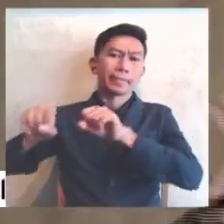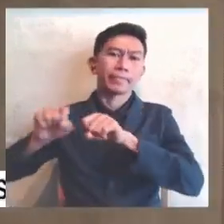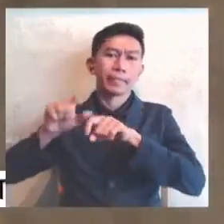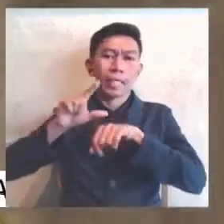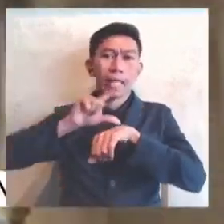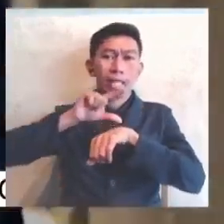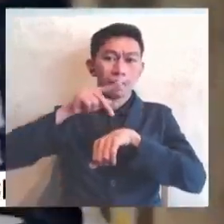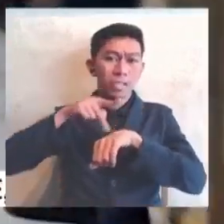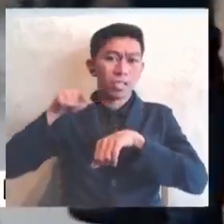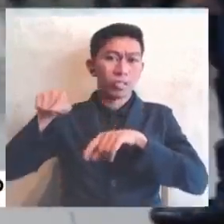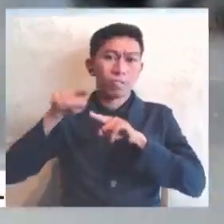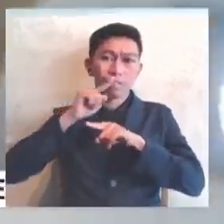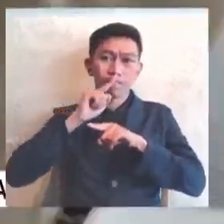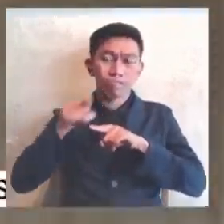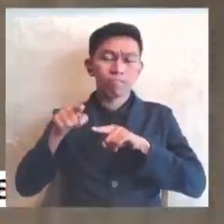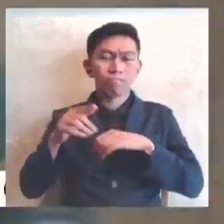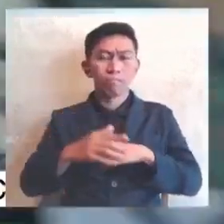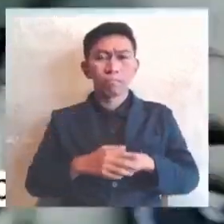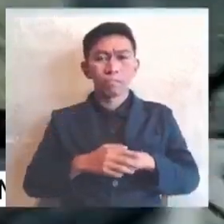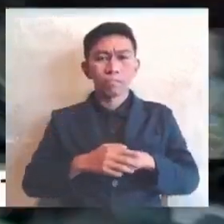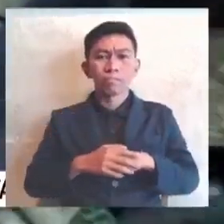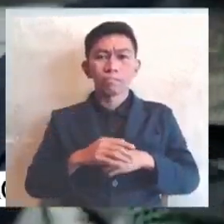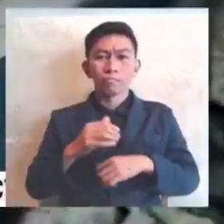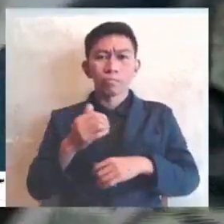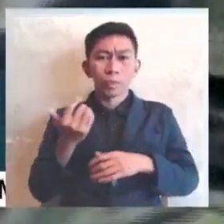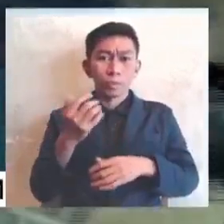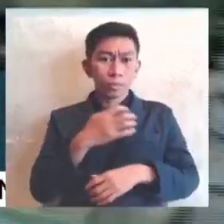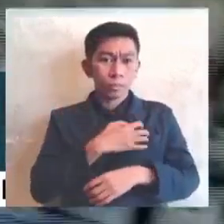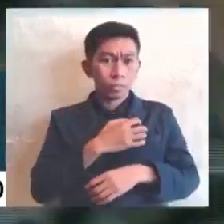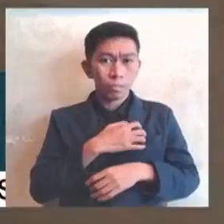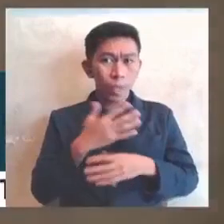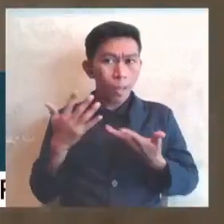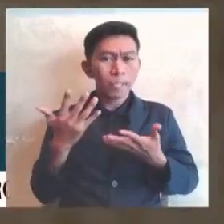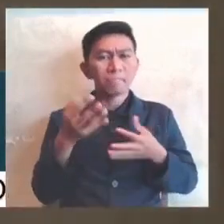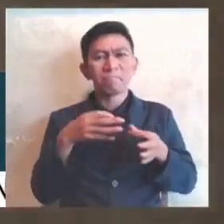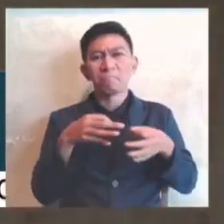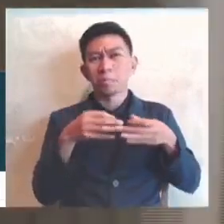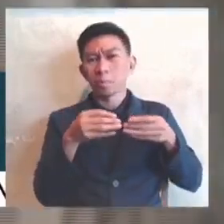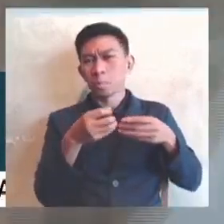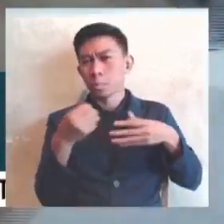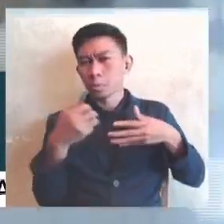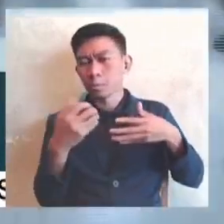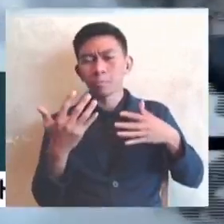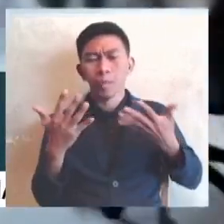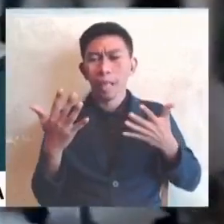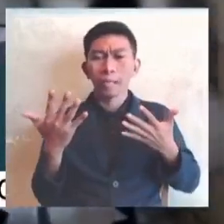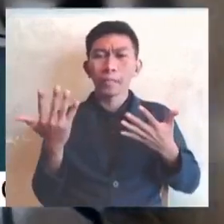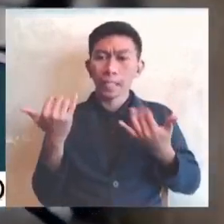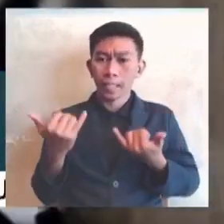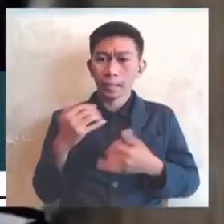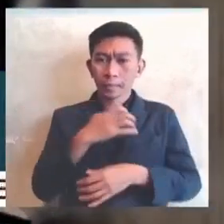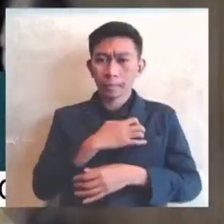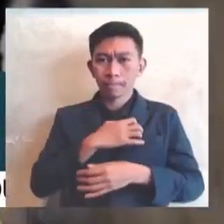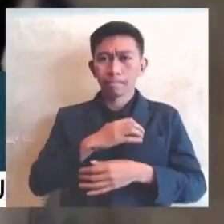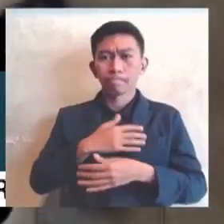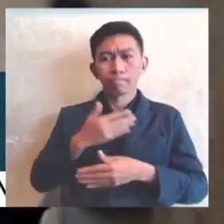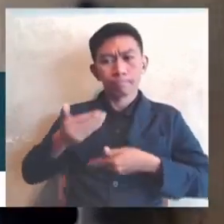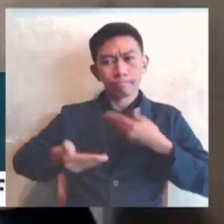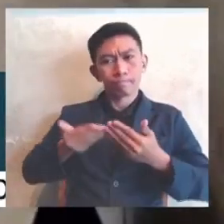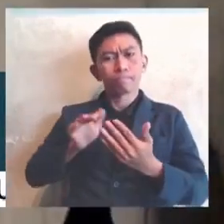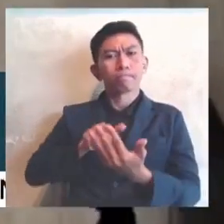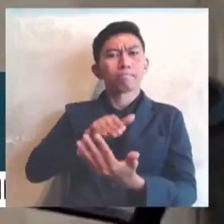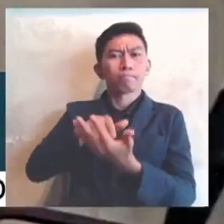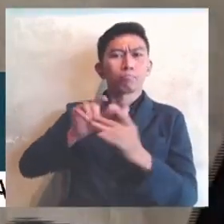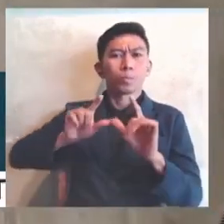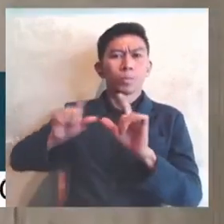week. Authorities, though, did not provide additional details. The PNP is currently in the process of filing charges against several hundred